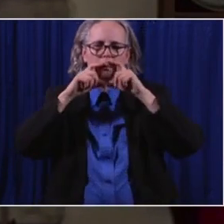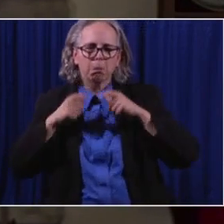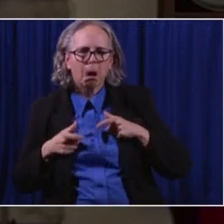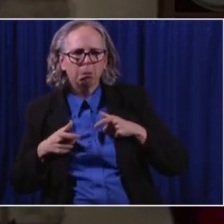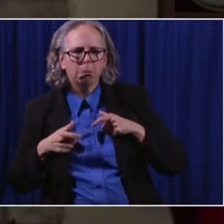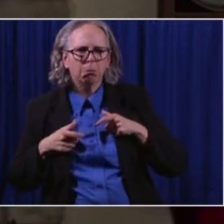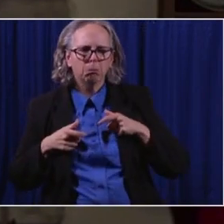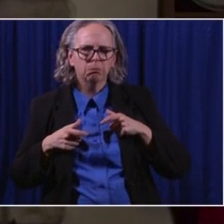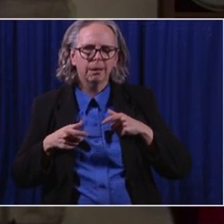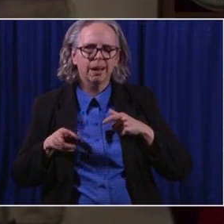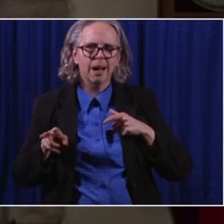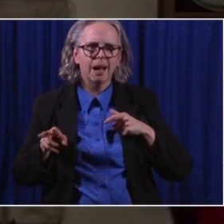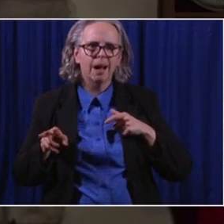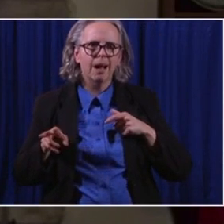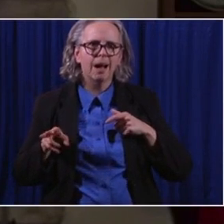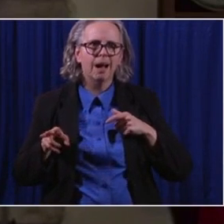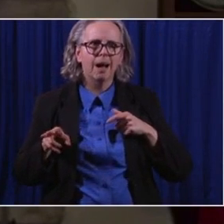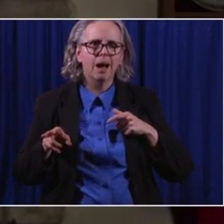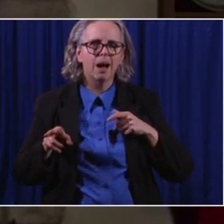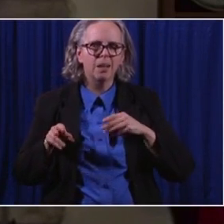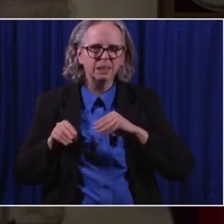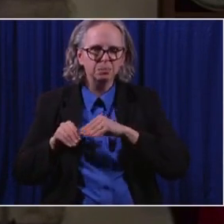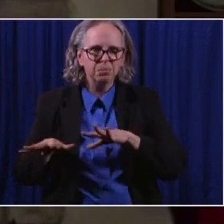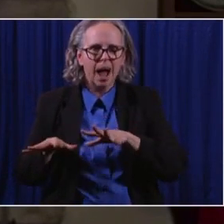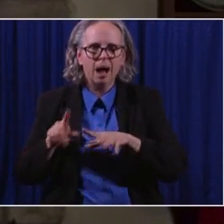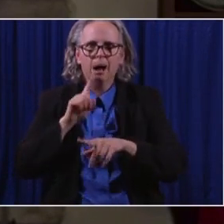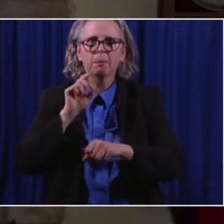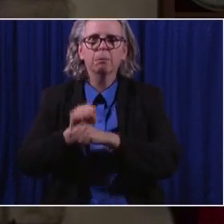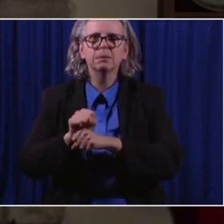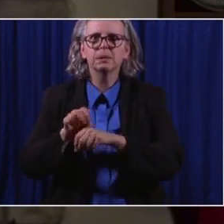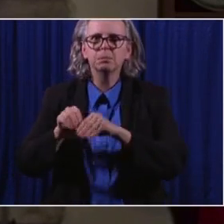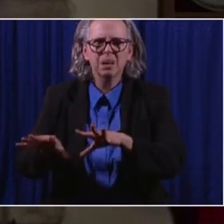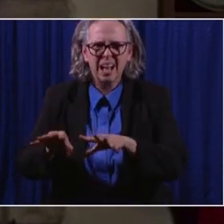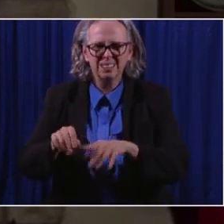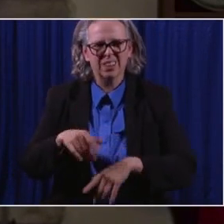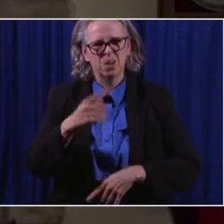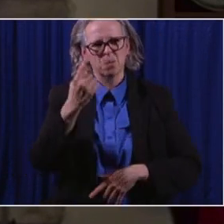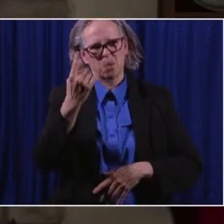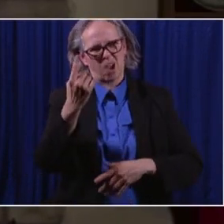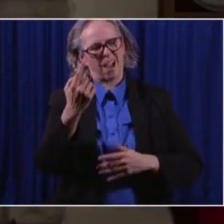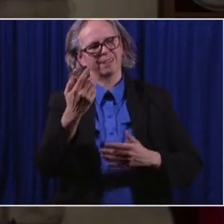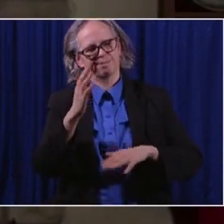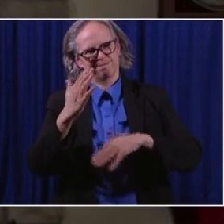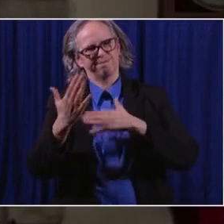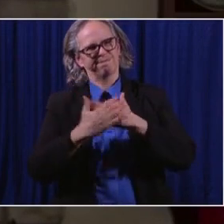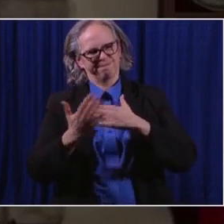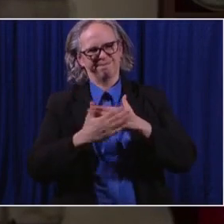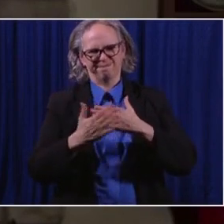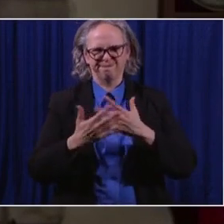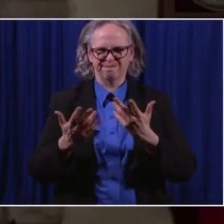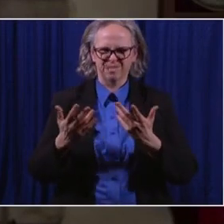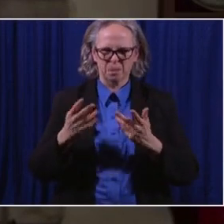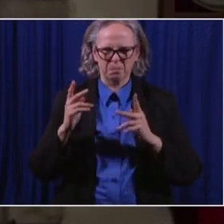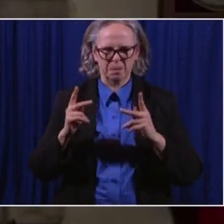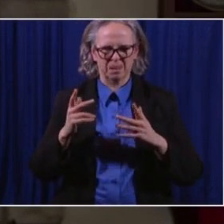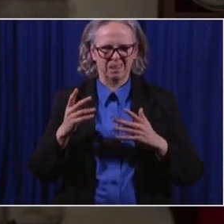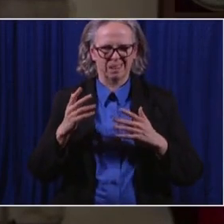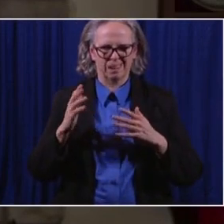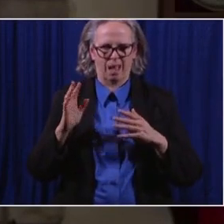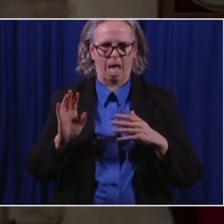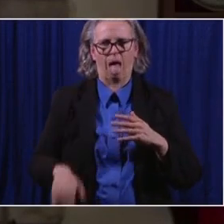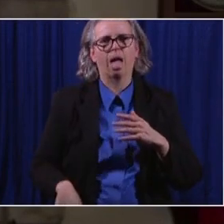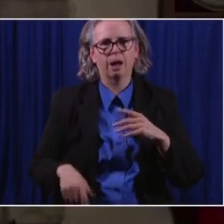saw more spread. Frankly, that was one of the facilitating things, that people were not wearing masks. Or a better way to say it was not